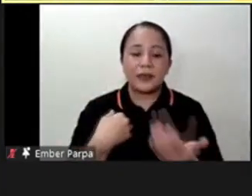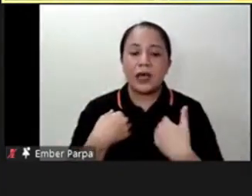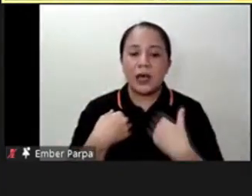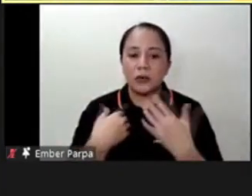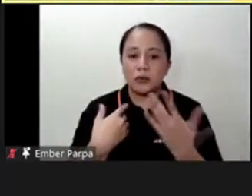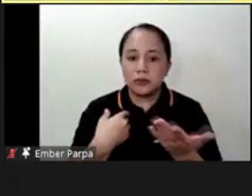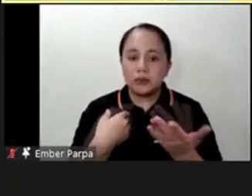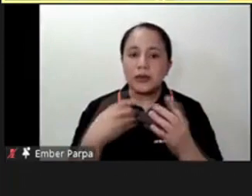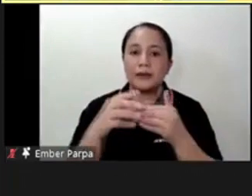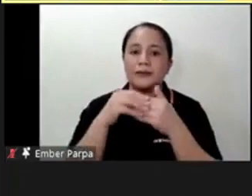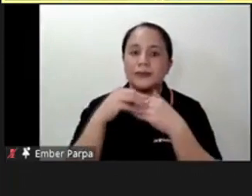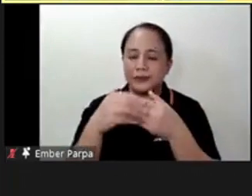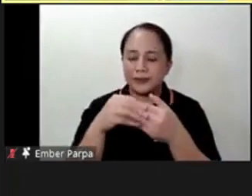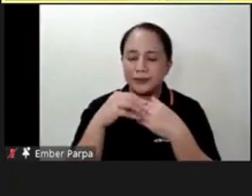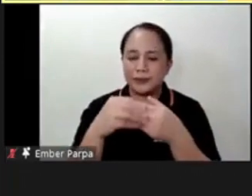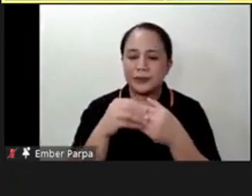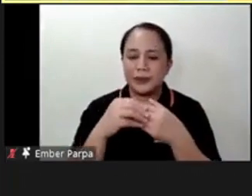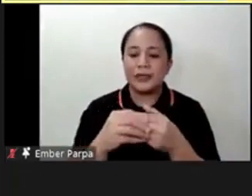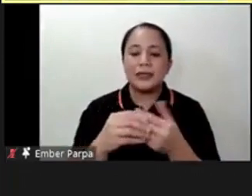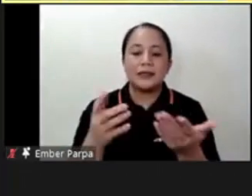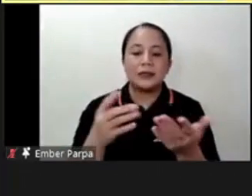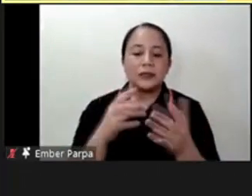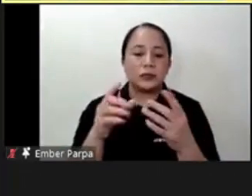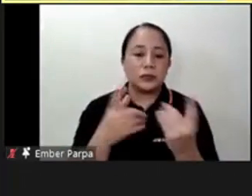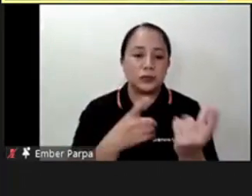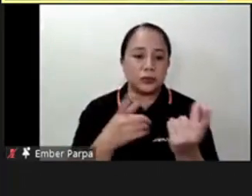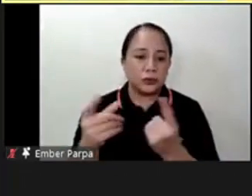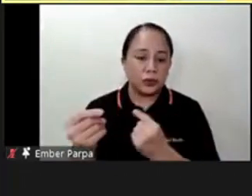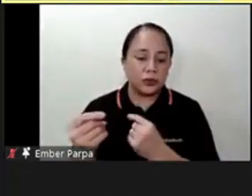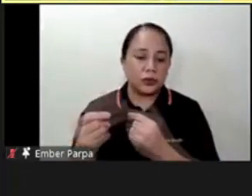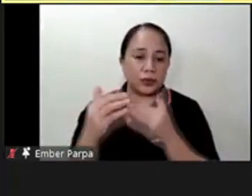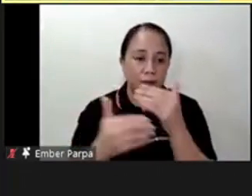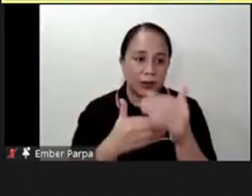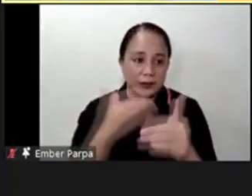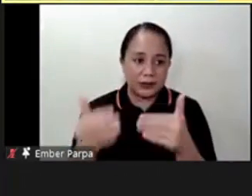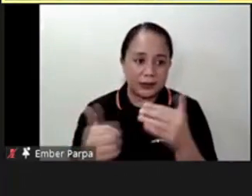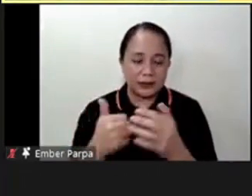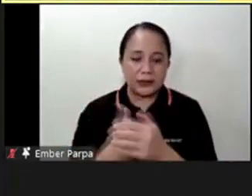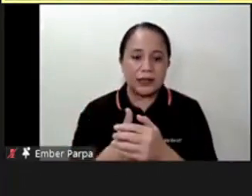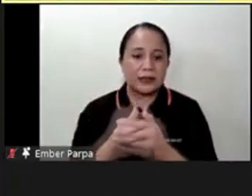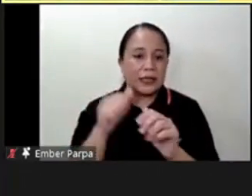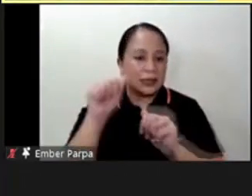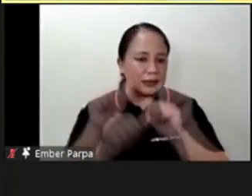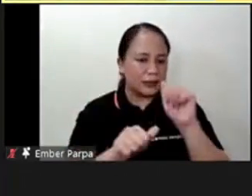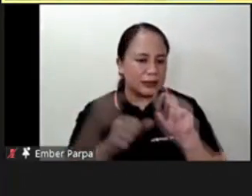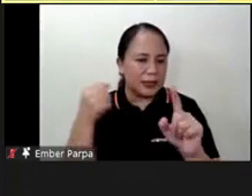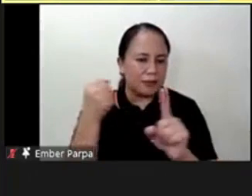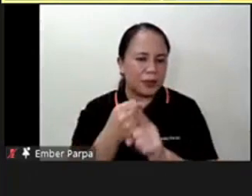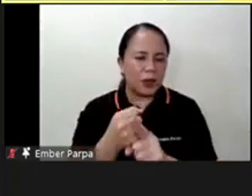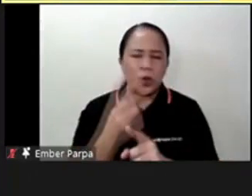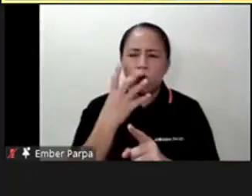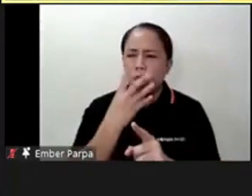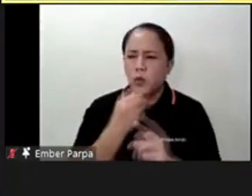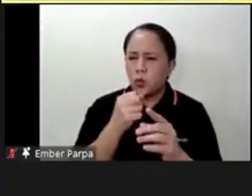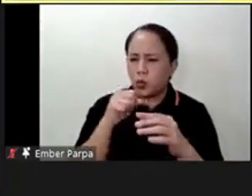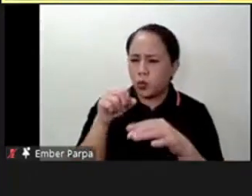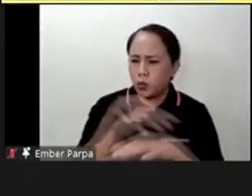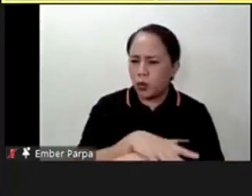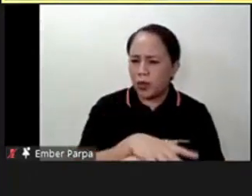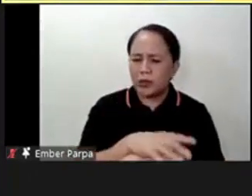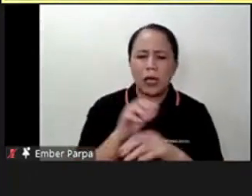of resilience. So this is the activation of the protocols and then assessing the impact. So who are affected and